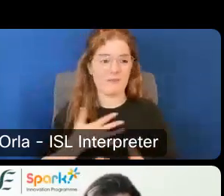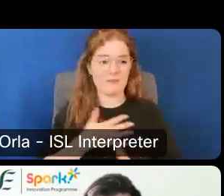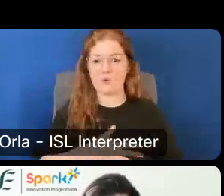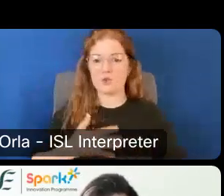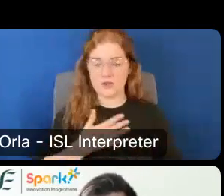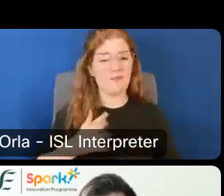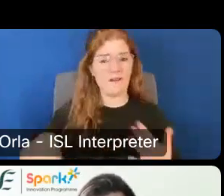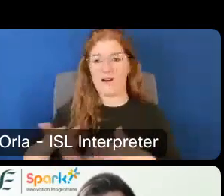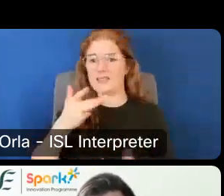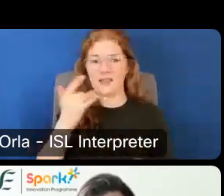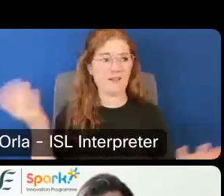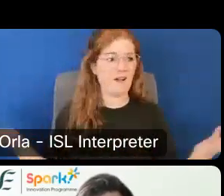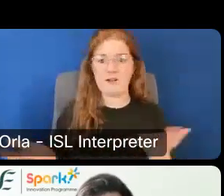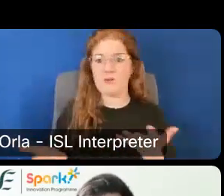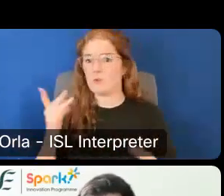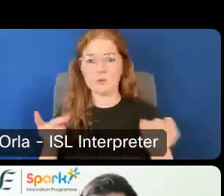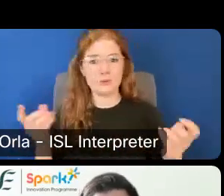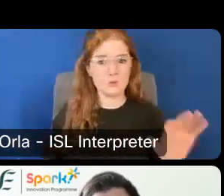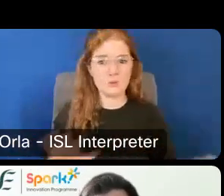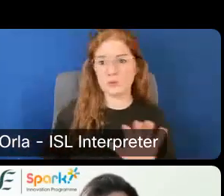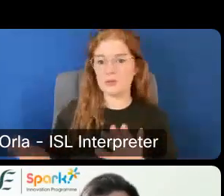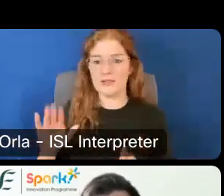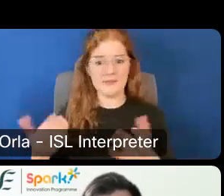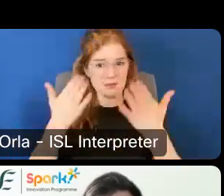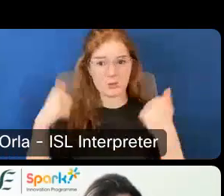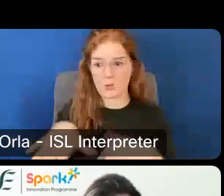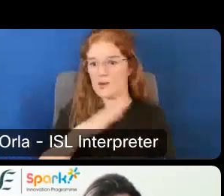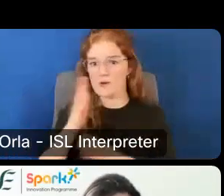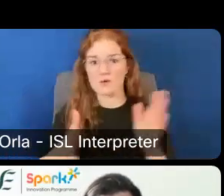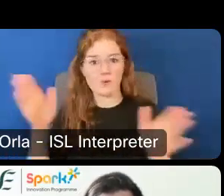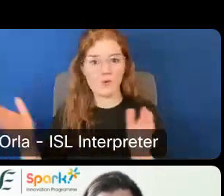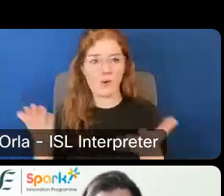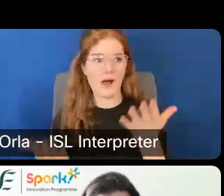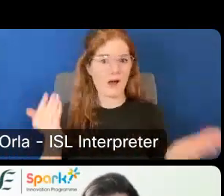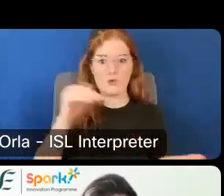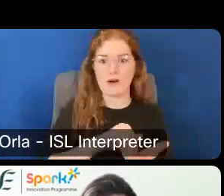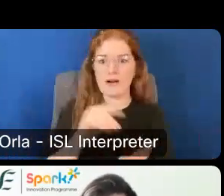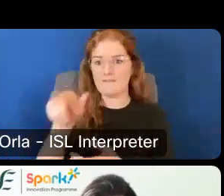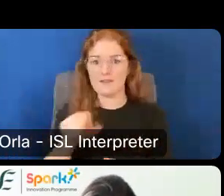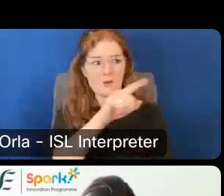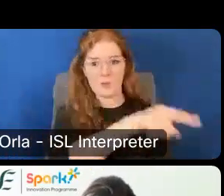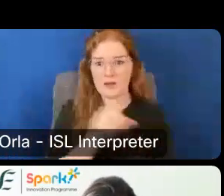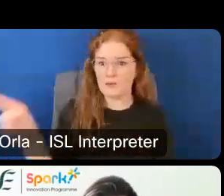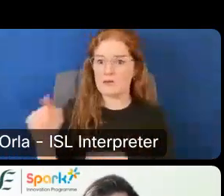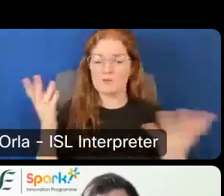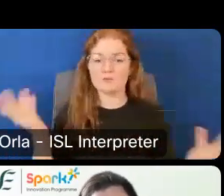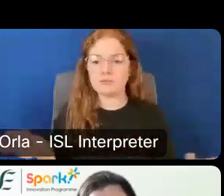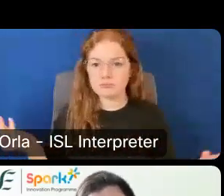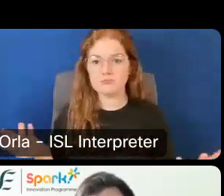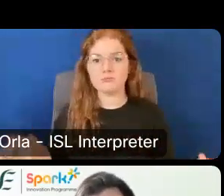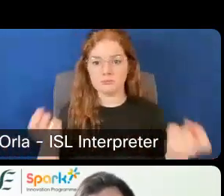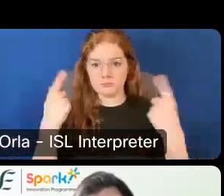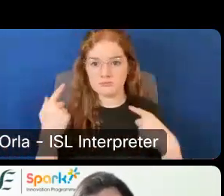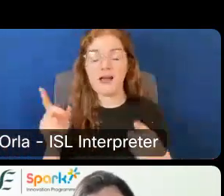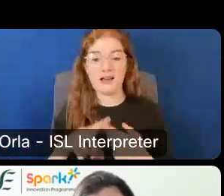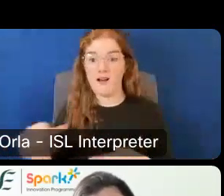this unmet need by not knowing where to go and how to get there within the hospital setting. And also